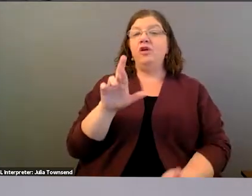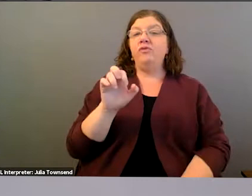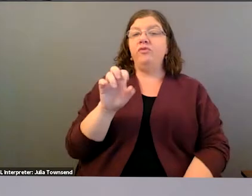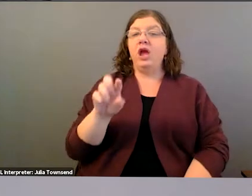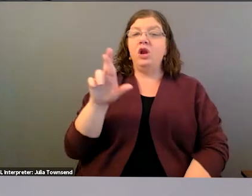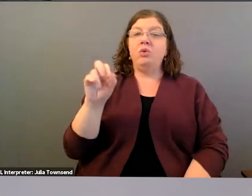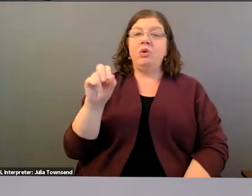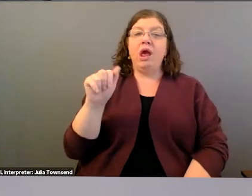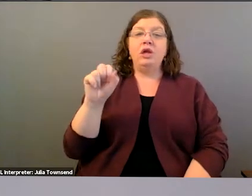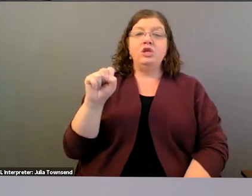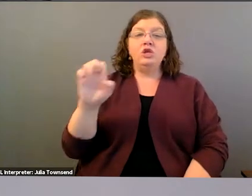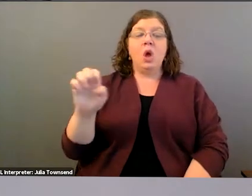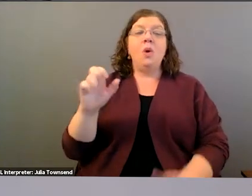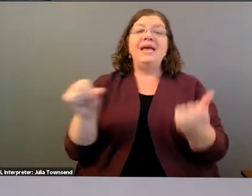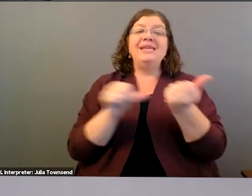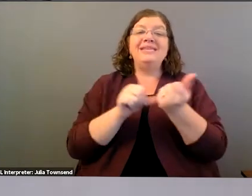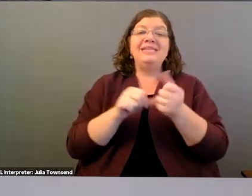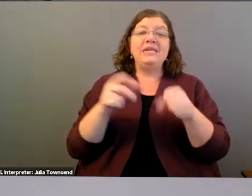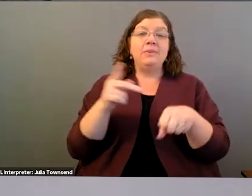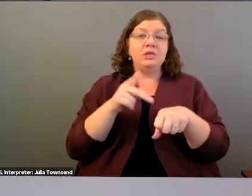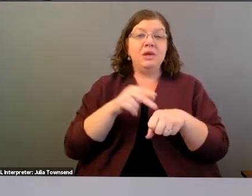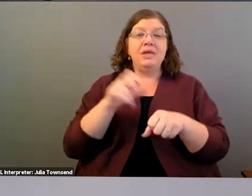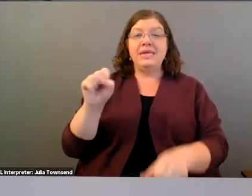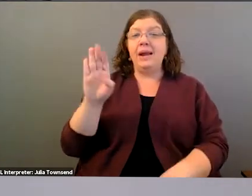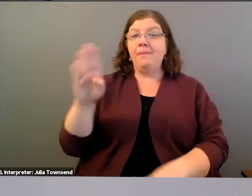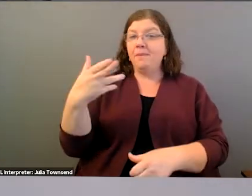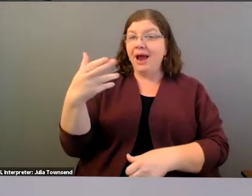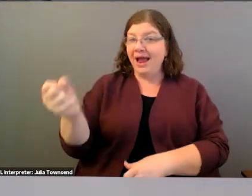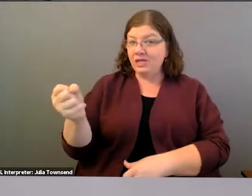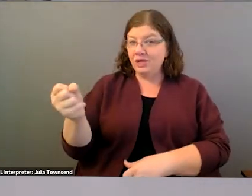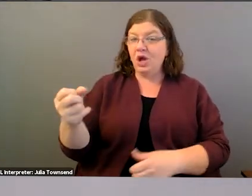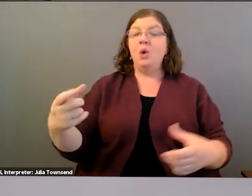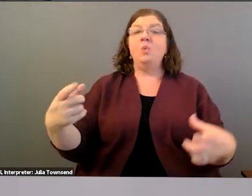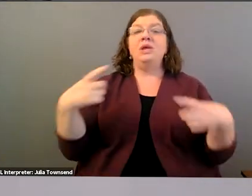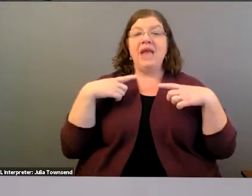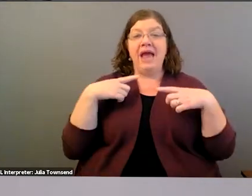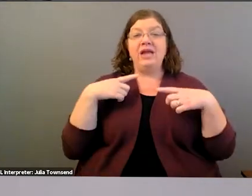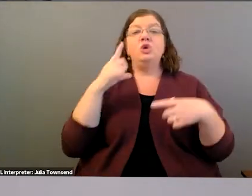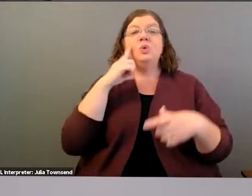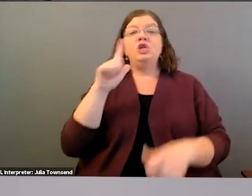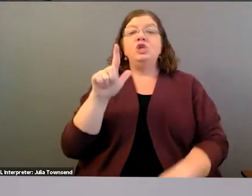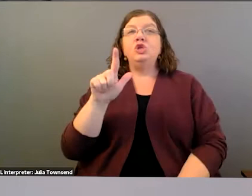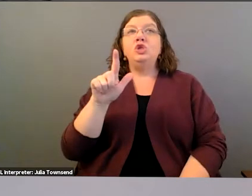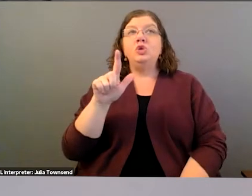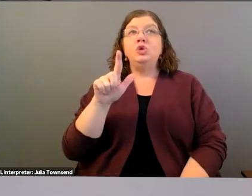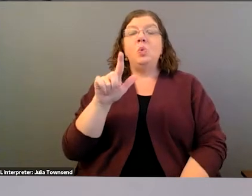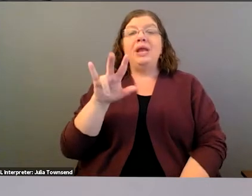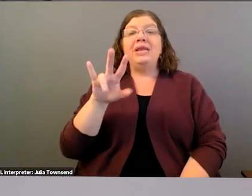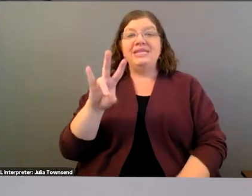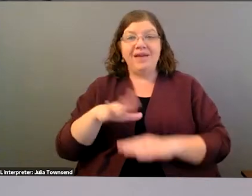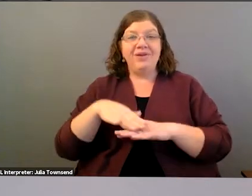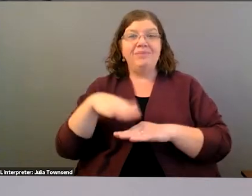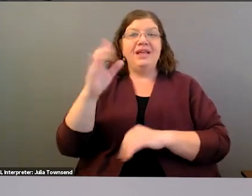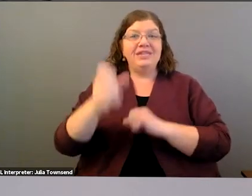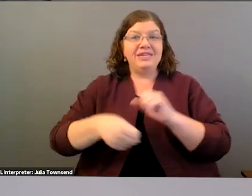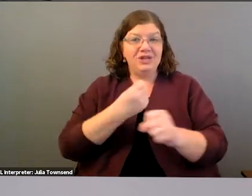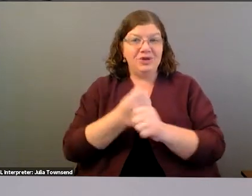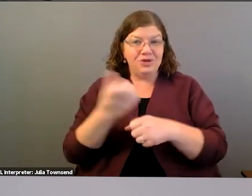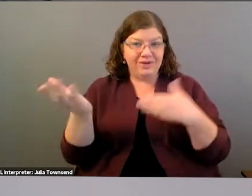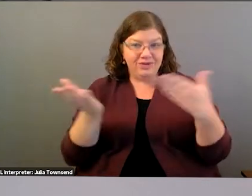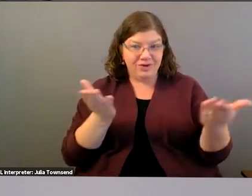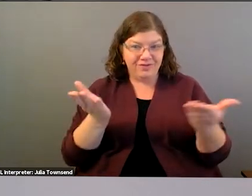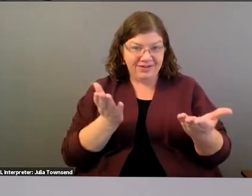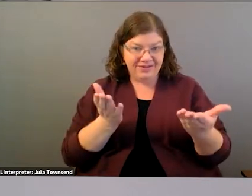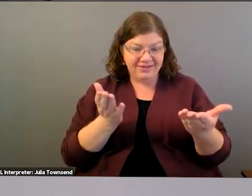is the assistant principal at Santa Barbara High School, and he retires with 27+ years of service. So